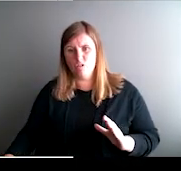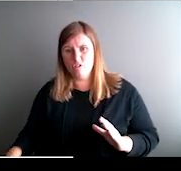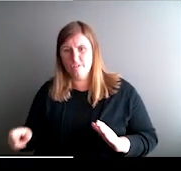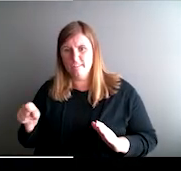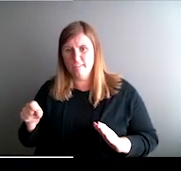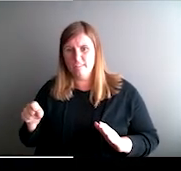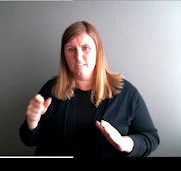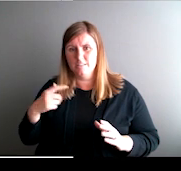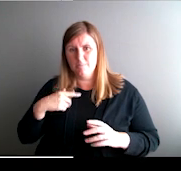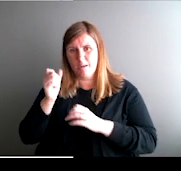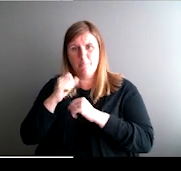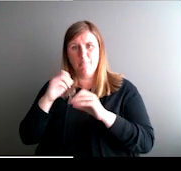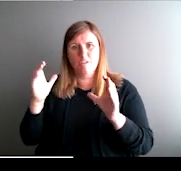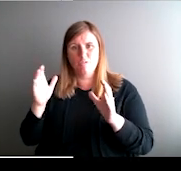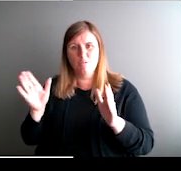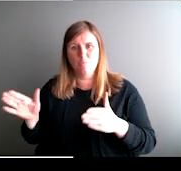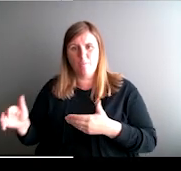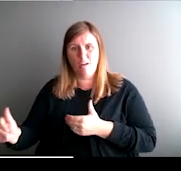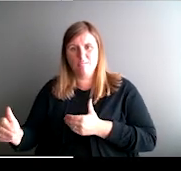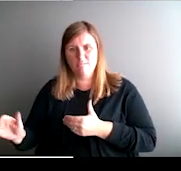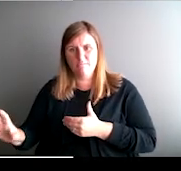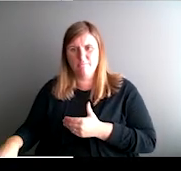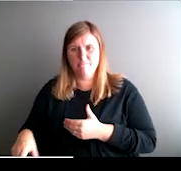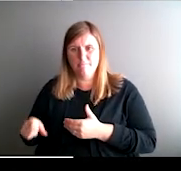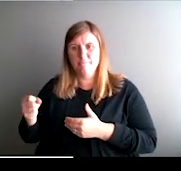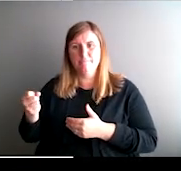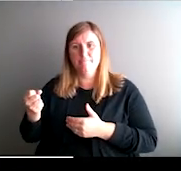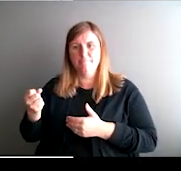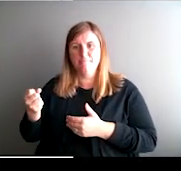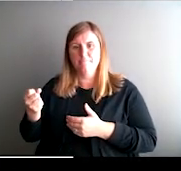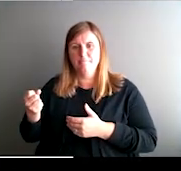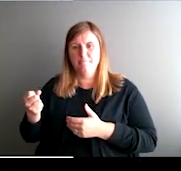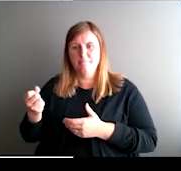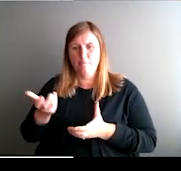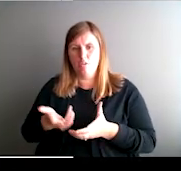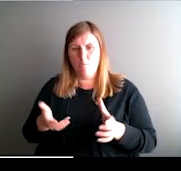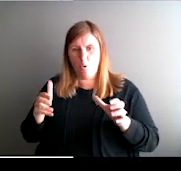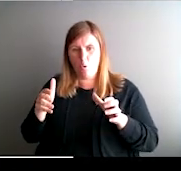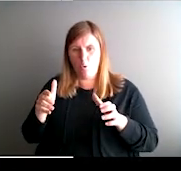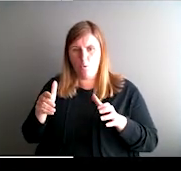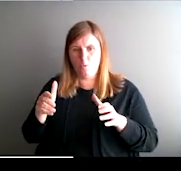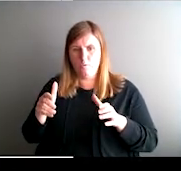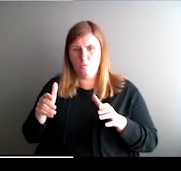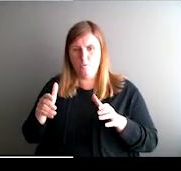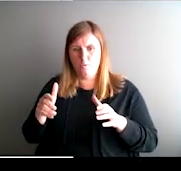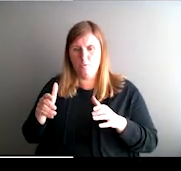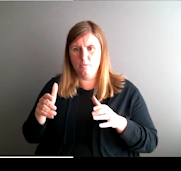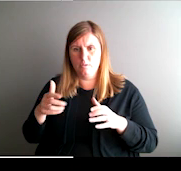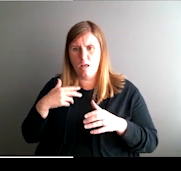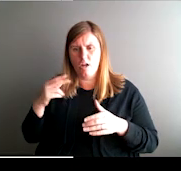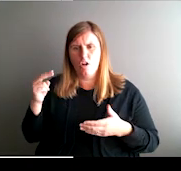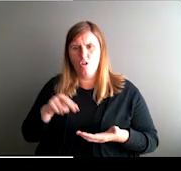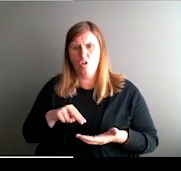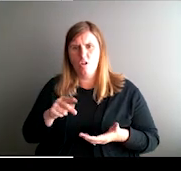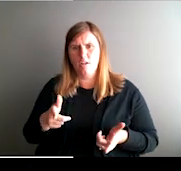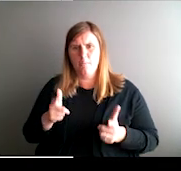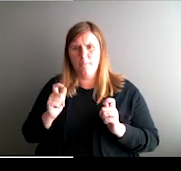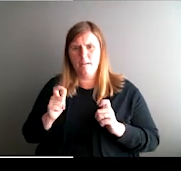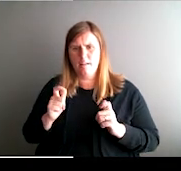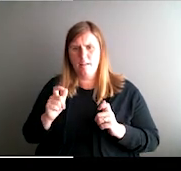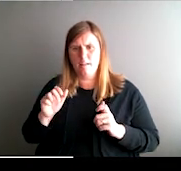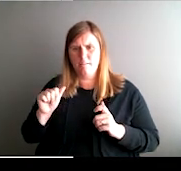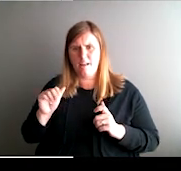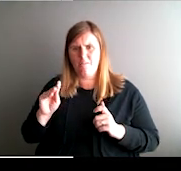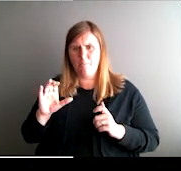my imaginary material sort, and I pull out the bowl, I can look at this immediately. It's in